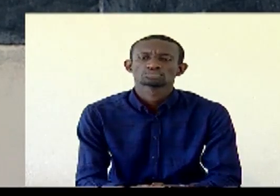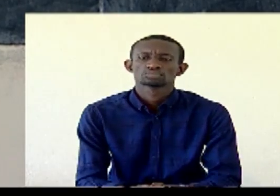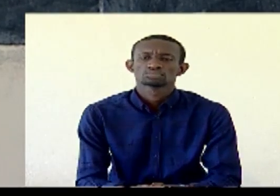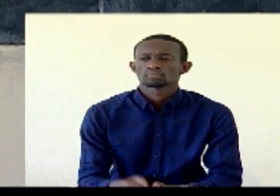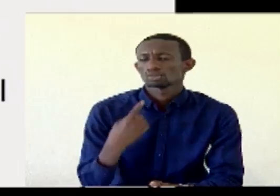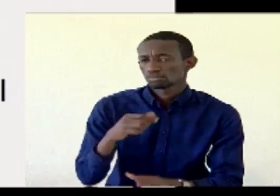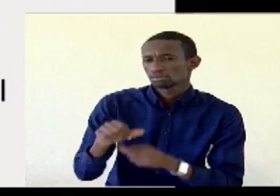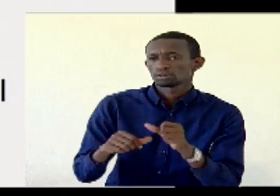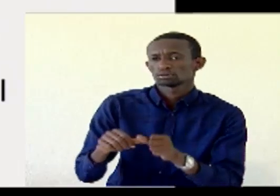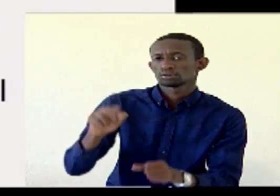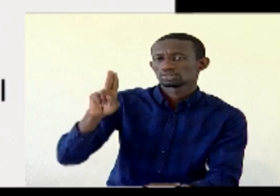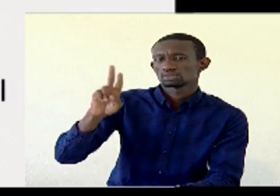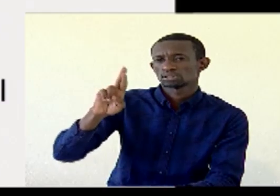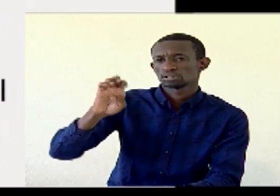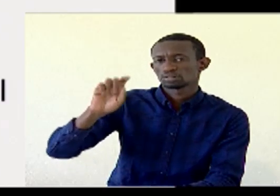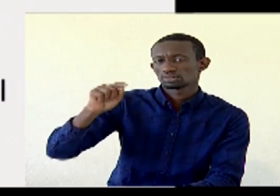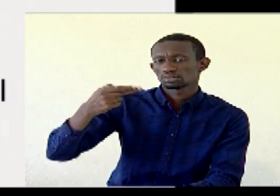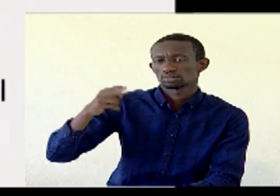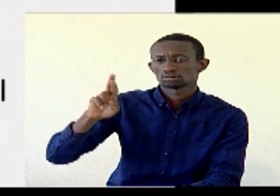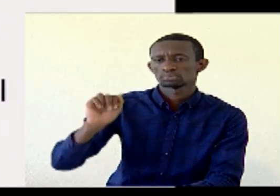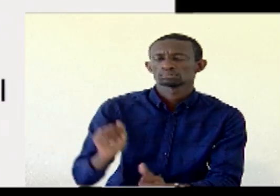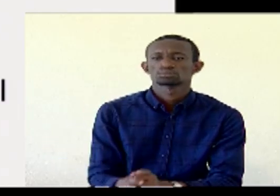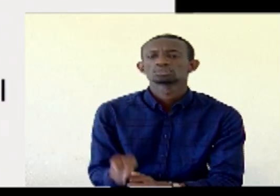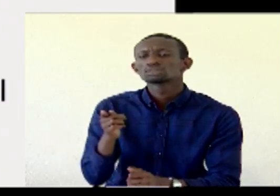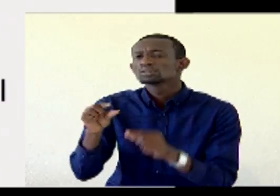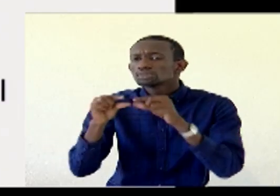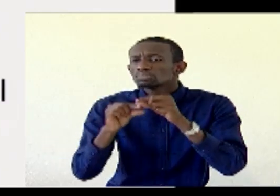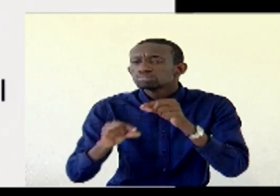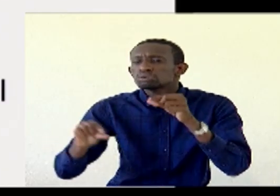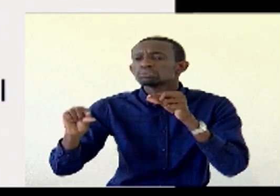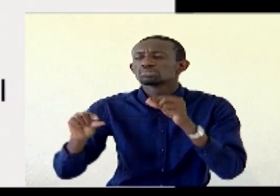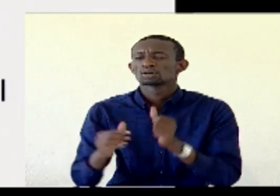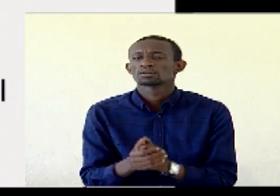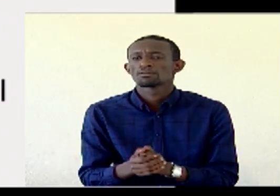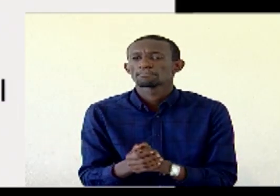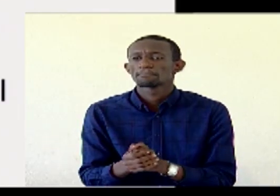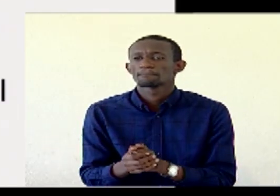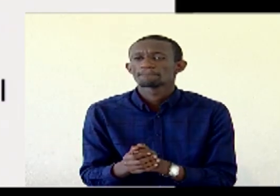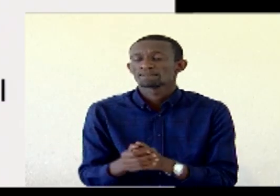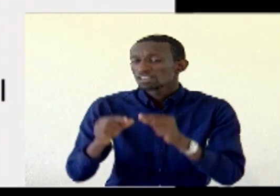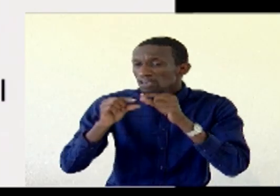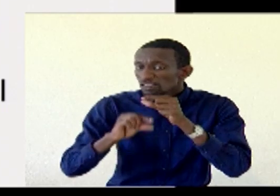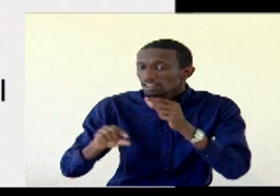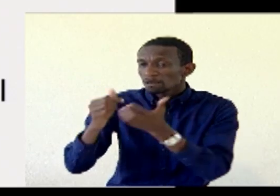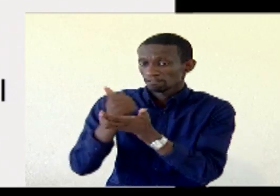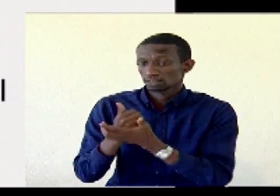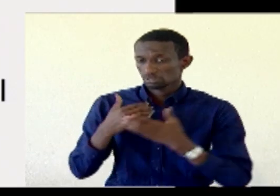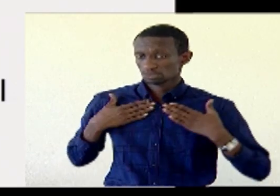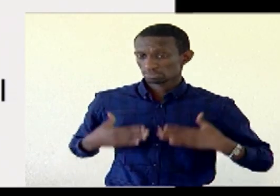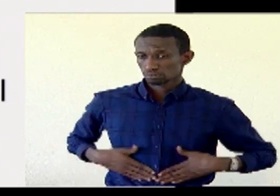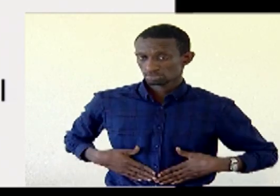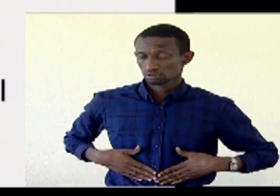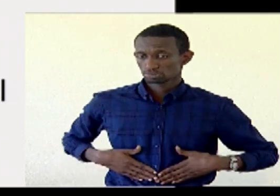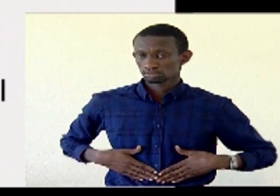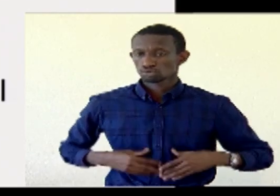the urethra. The urethra is a tube that allows the urine to pass outside the body. So